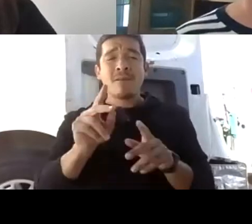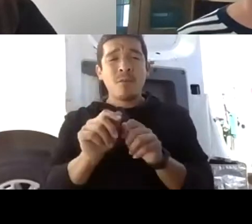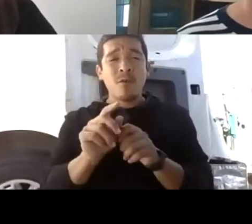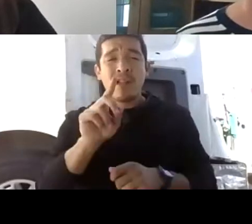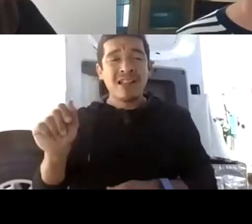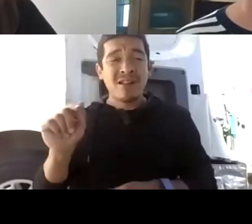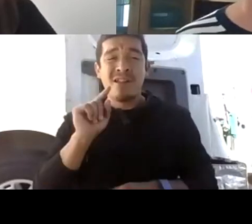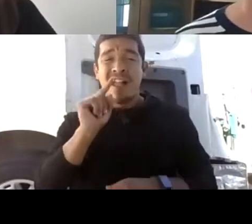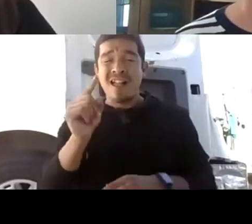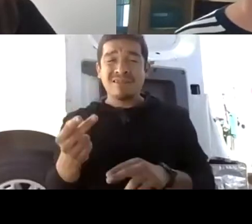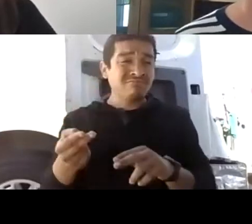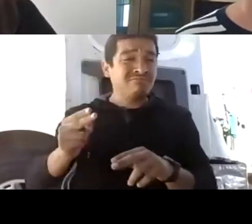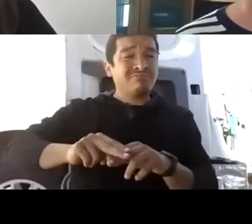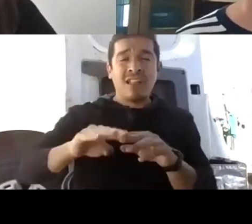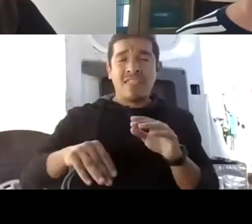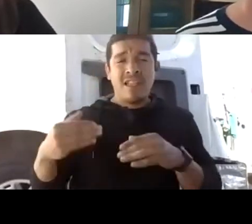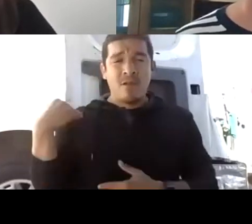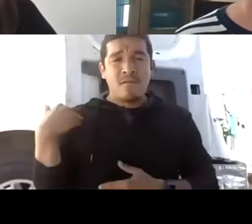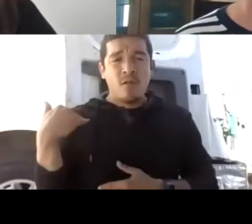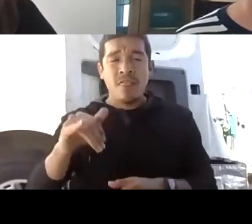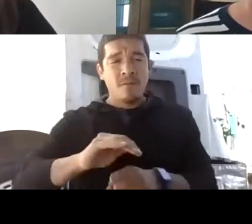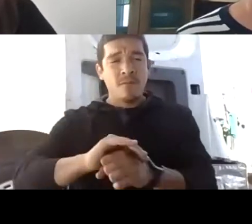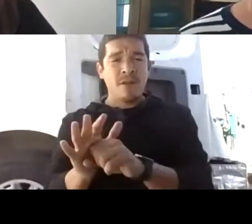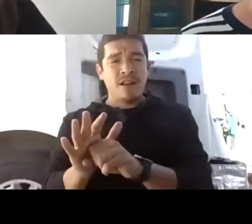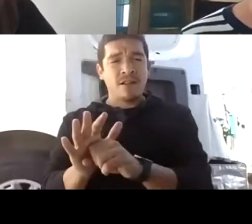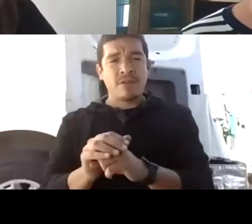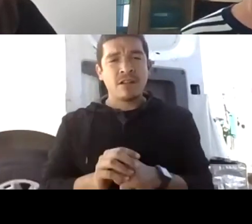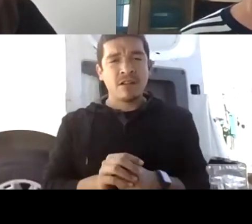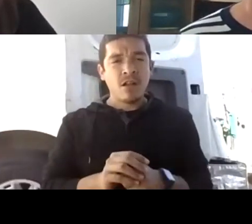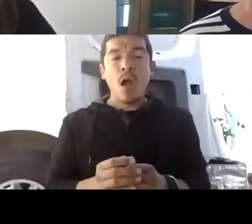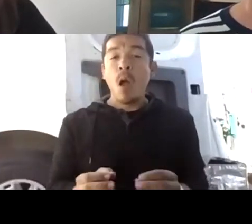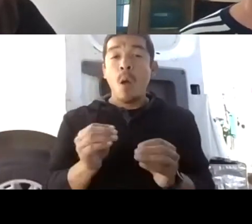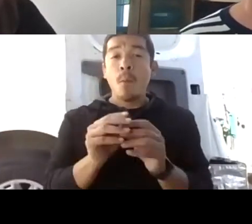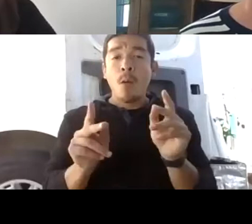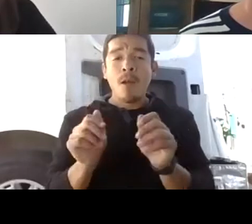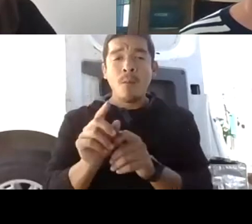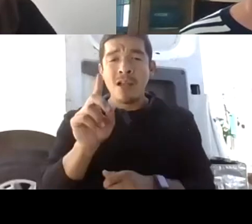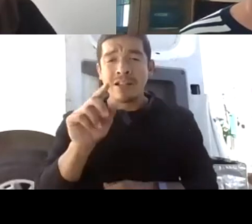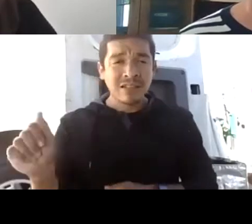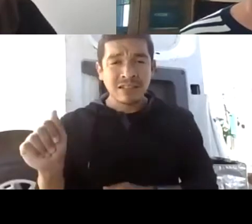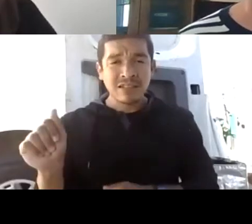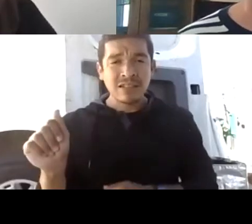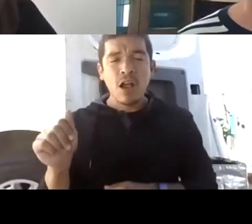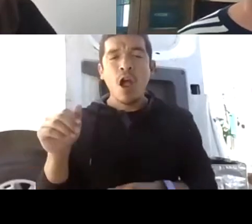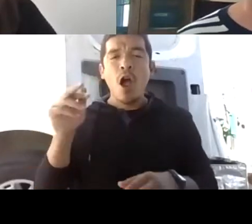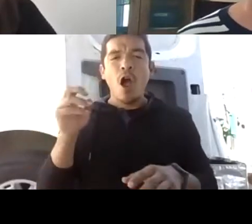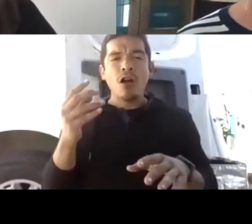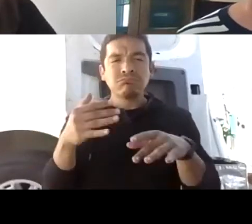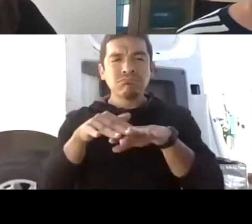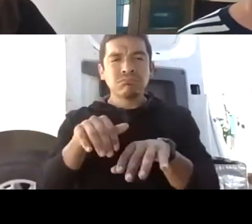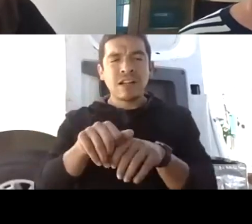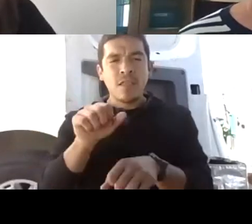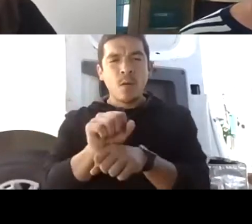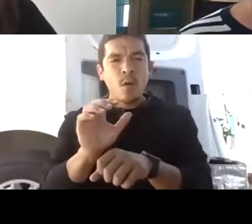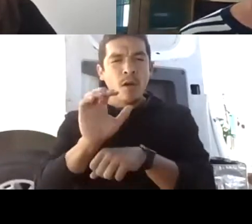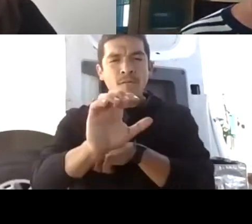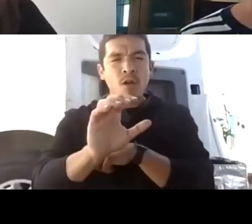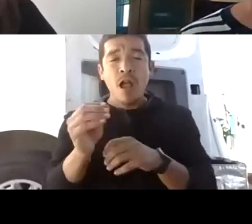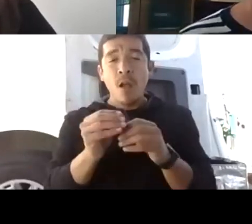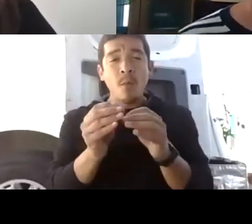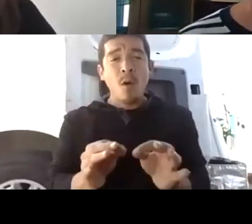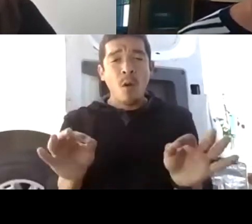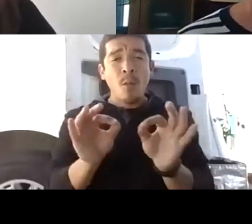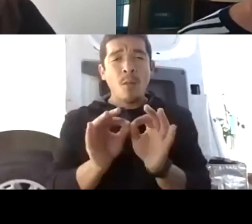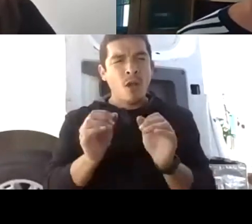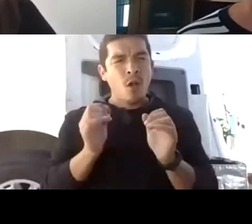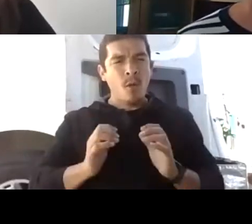actually higher than it was before the pandemic, more people with disabilities are engaging in the workforce, and more importantly, employers